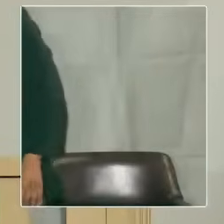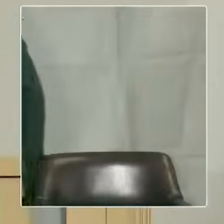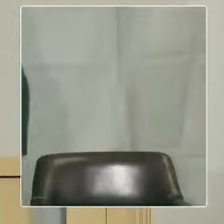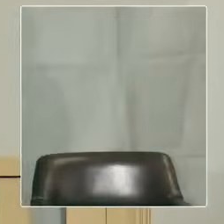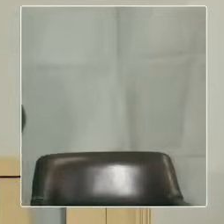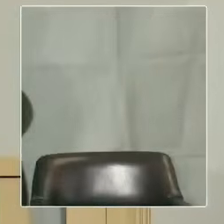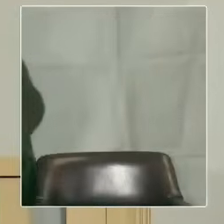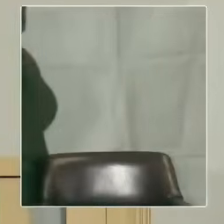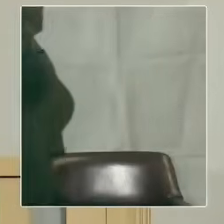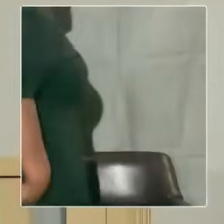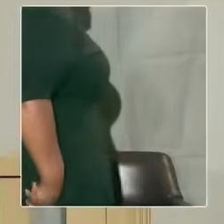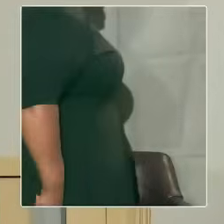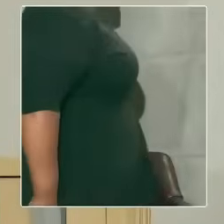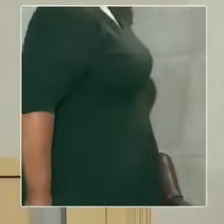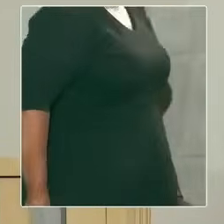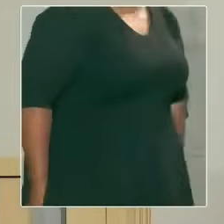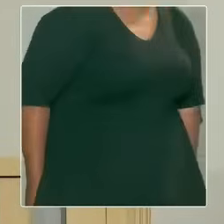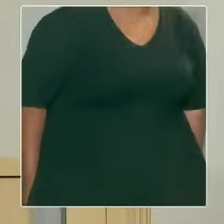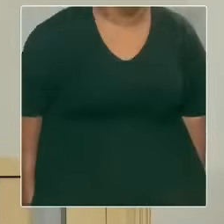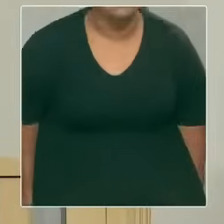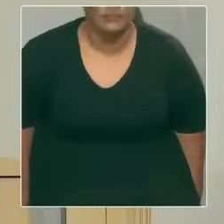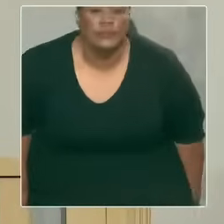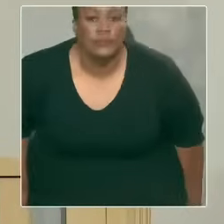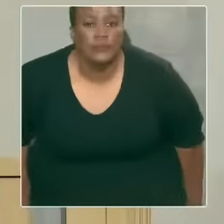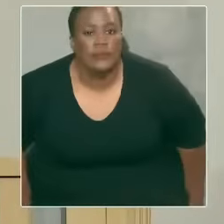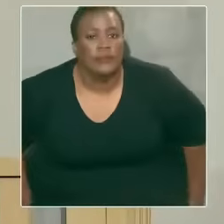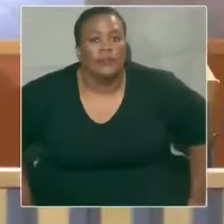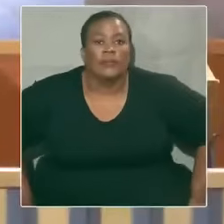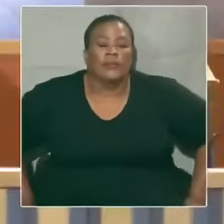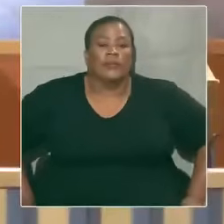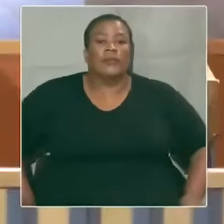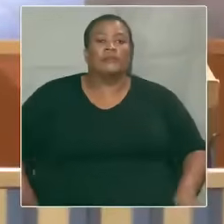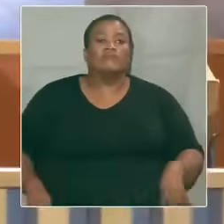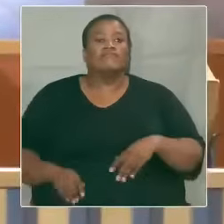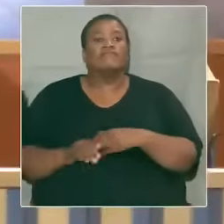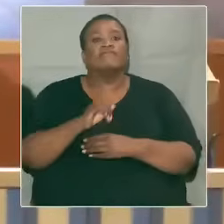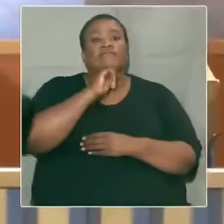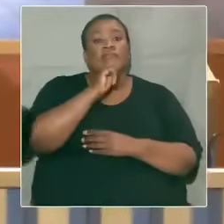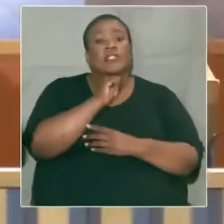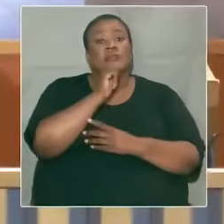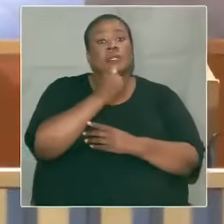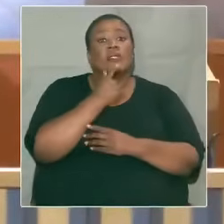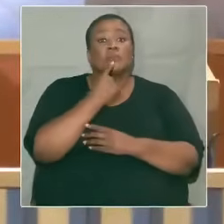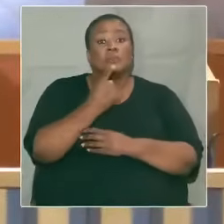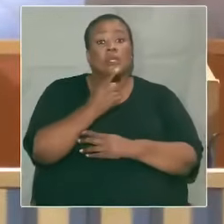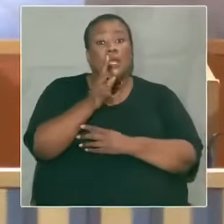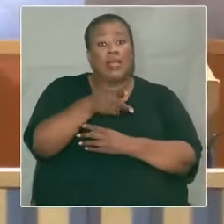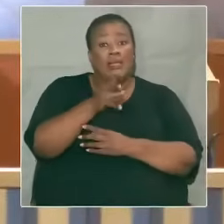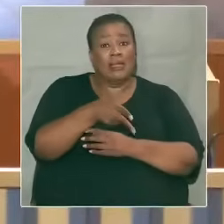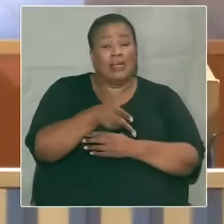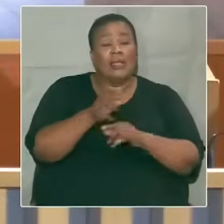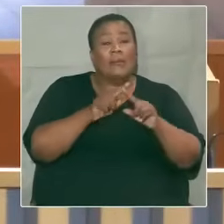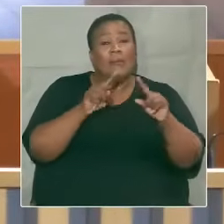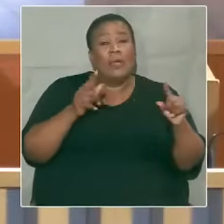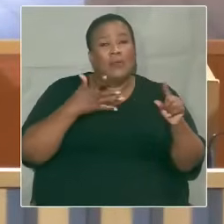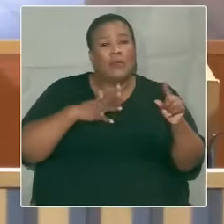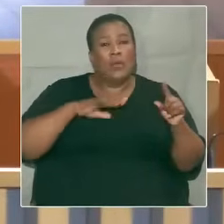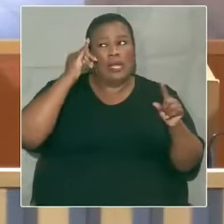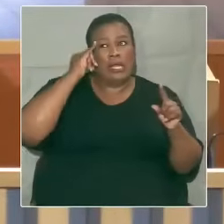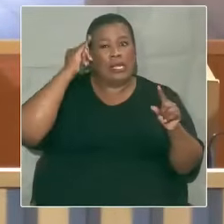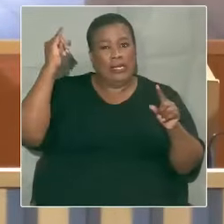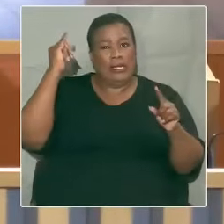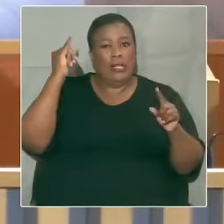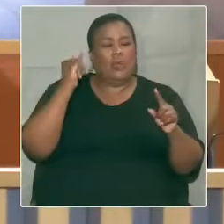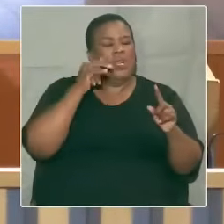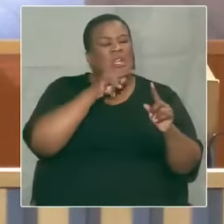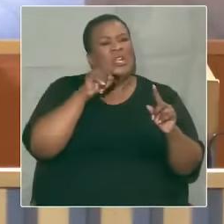It doesn't matter if you repeat those when you get to that part of the statement, but up front, I just want us to get an idea of what